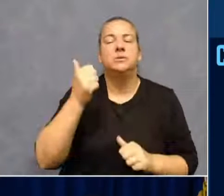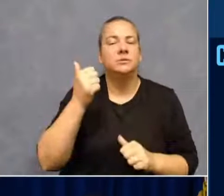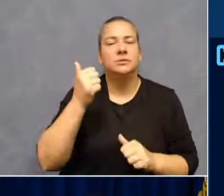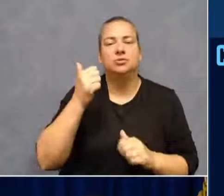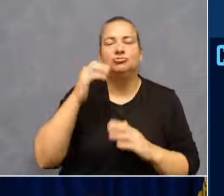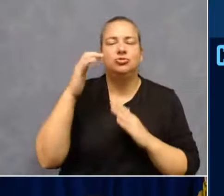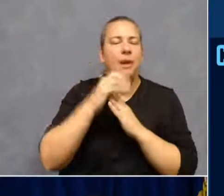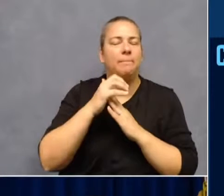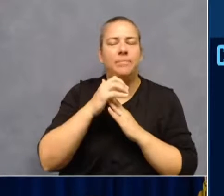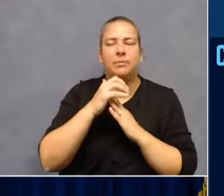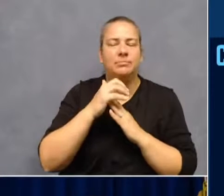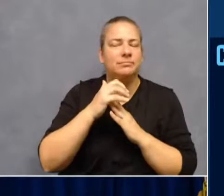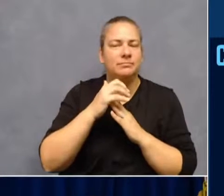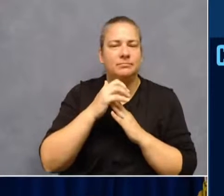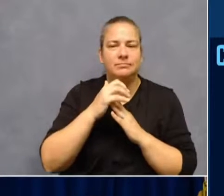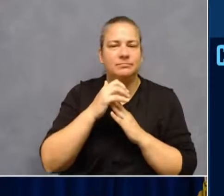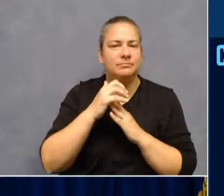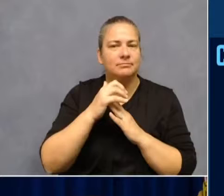this pandemic.